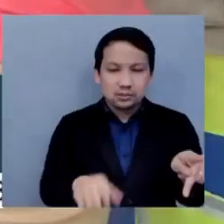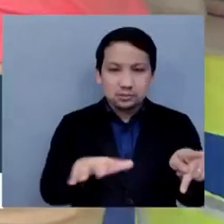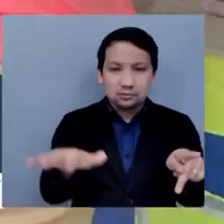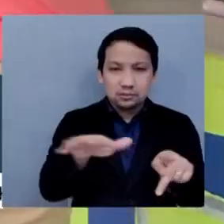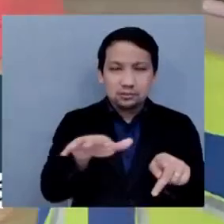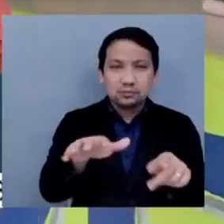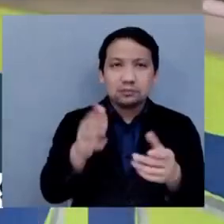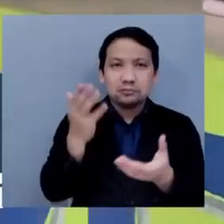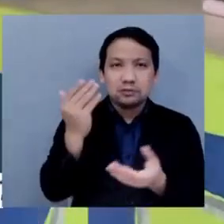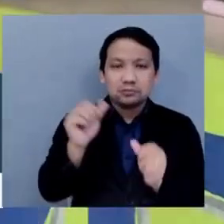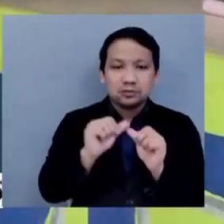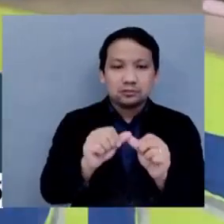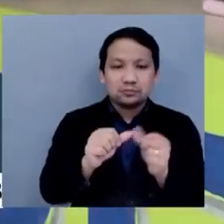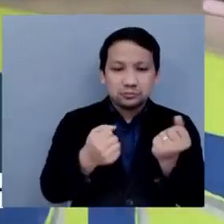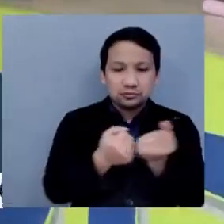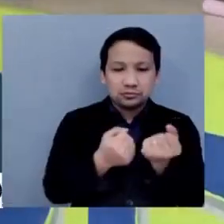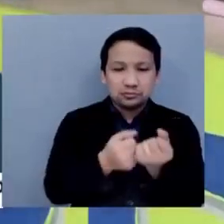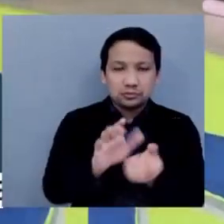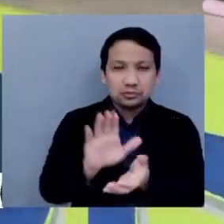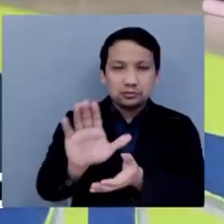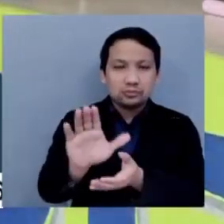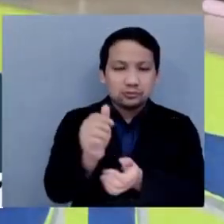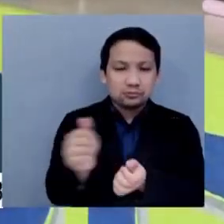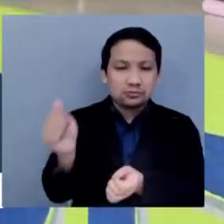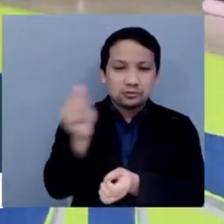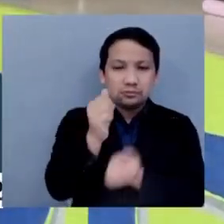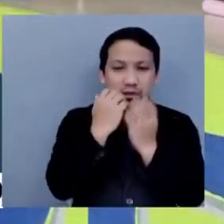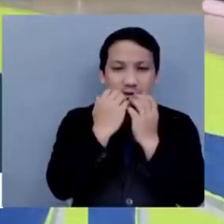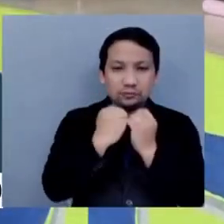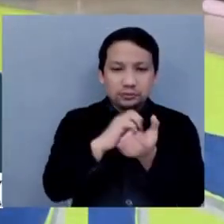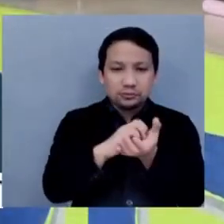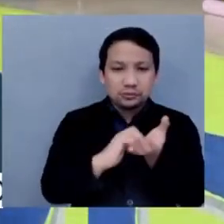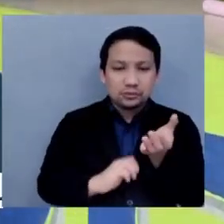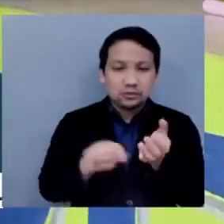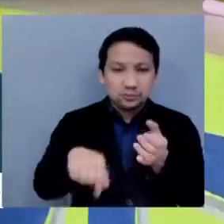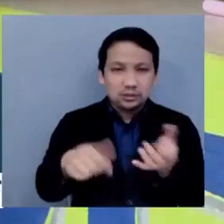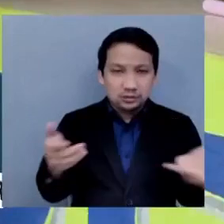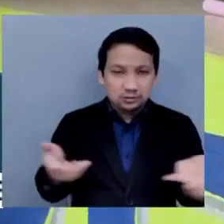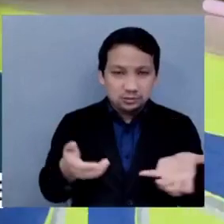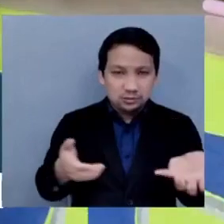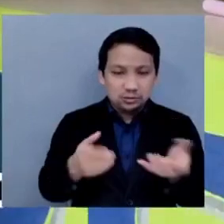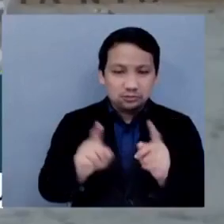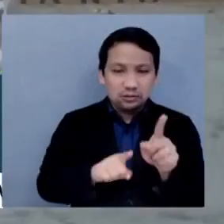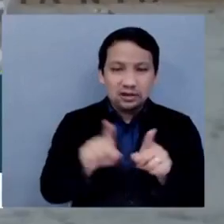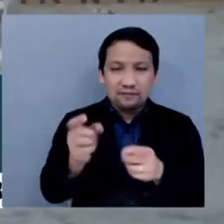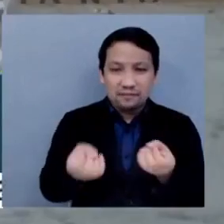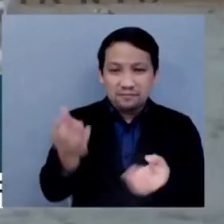provinces, since according to them, the cheapest prices of fireworks are found here in Bacawe, Bulacan.